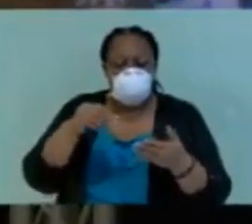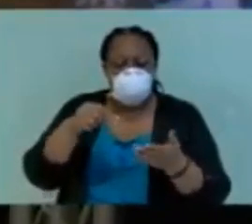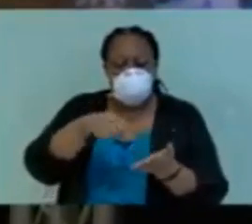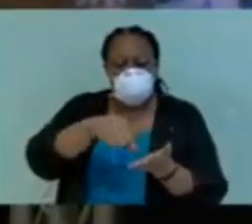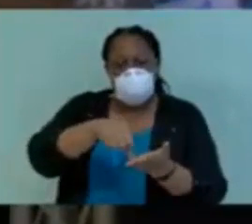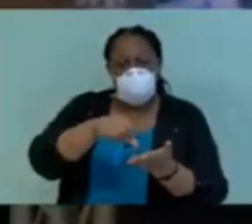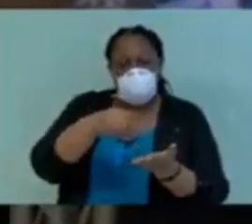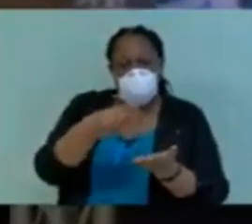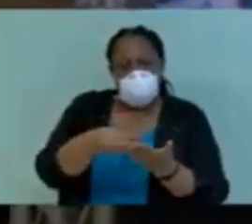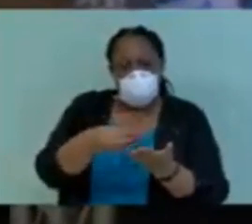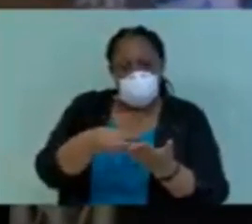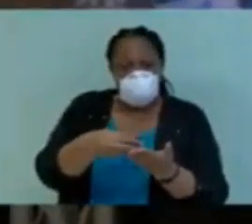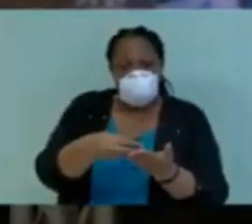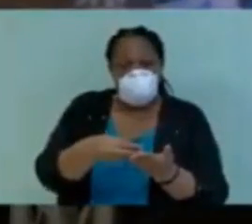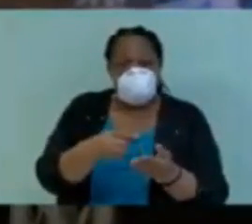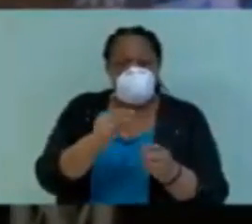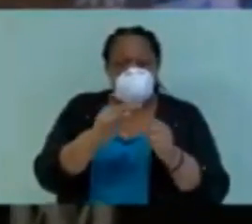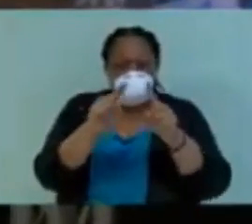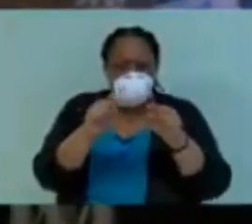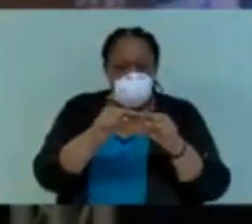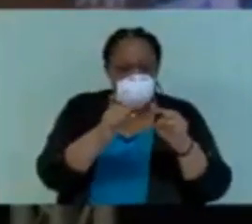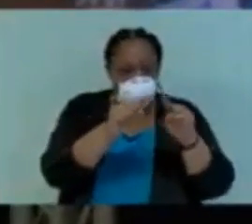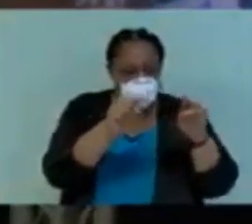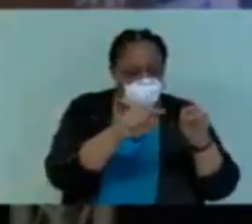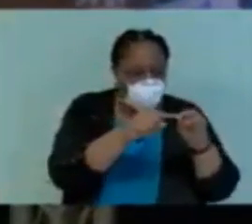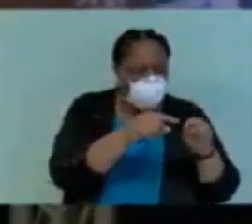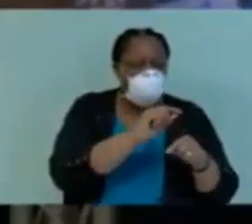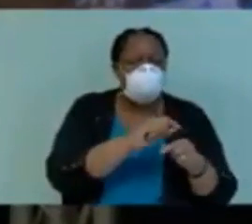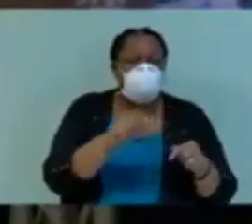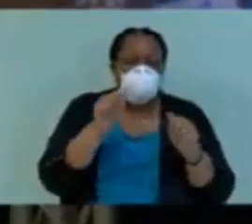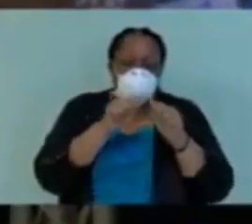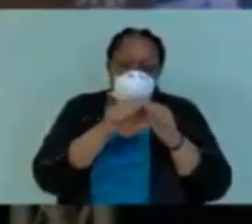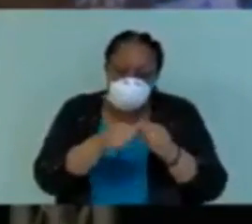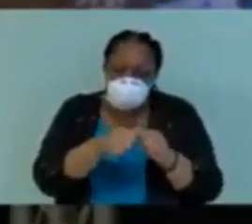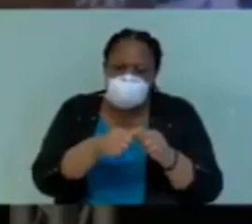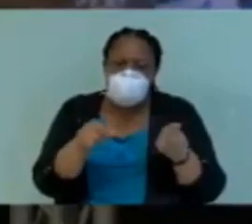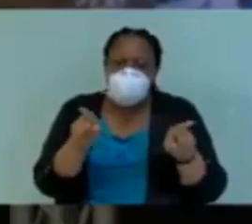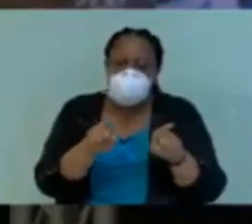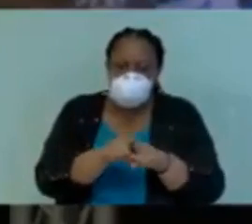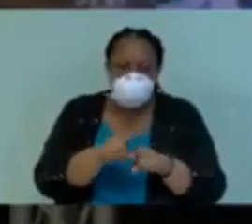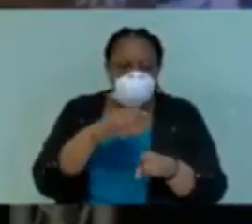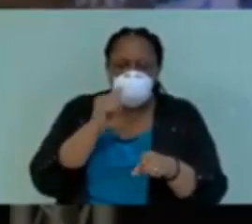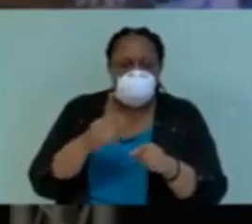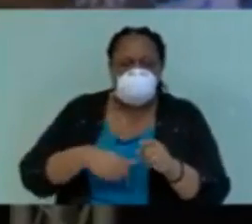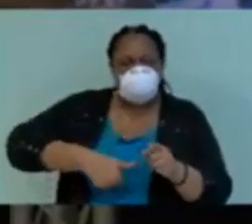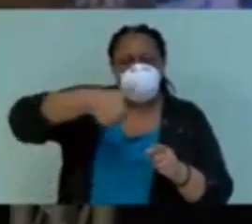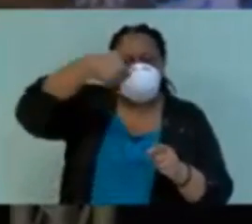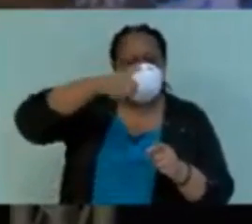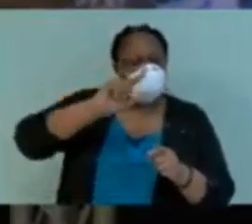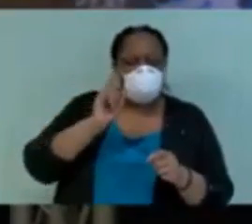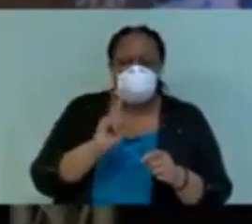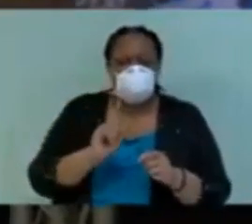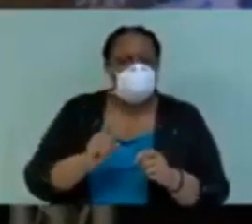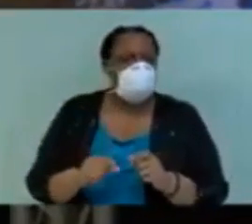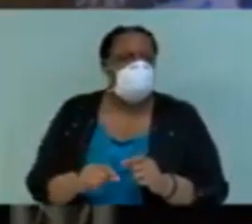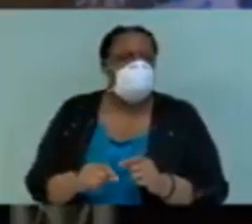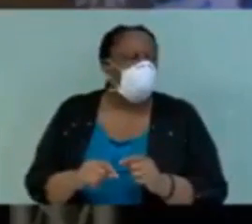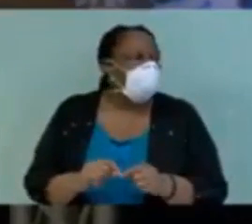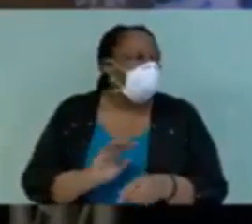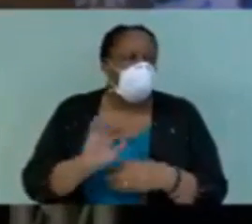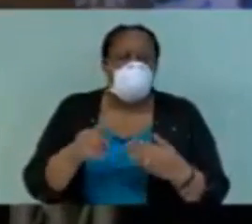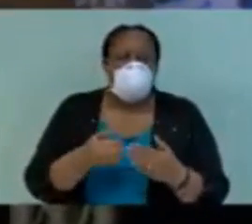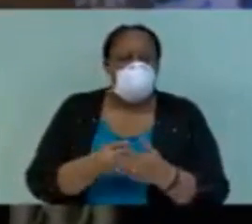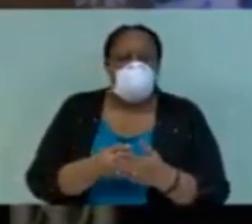they're demanded, and they're spending as little as